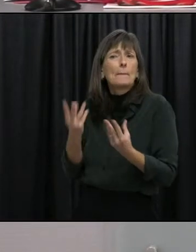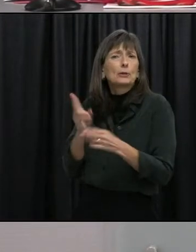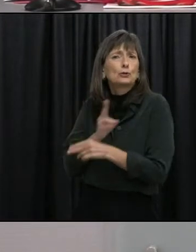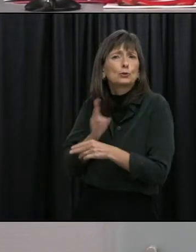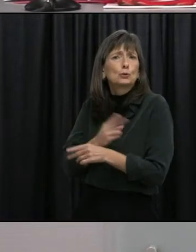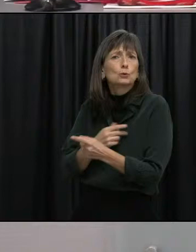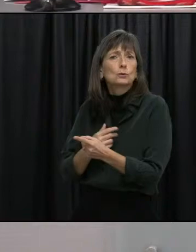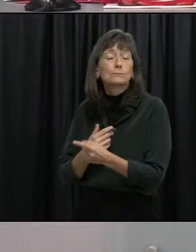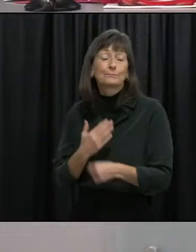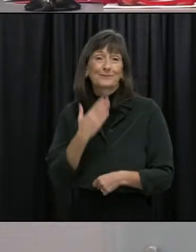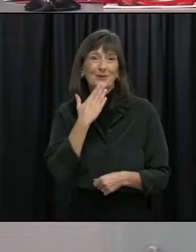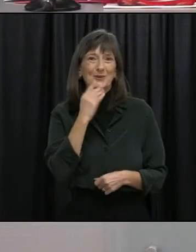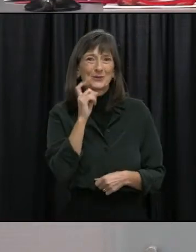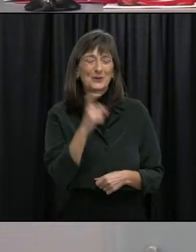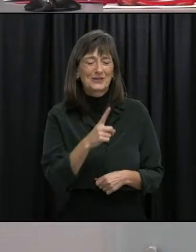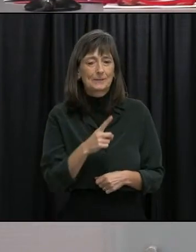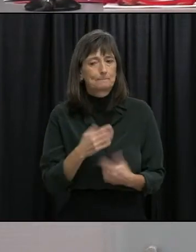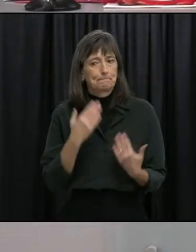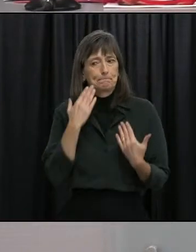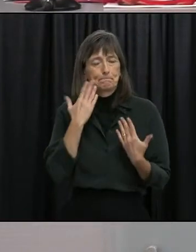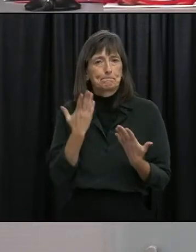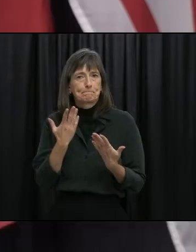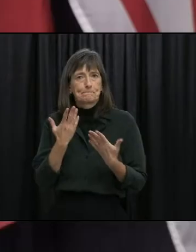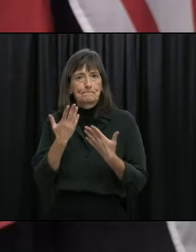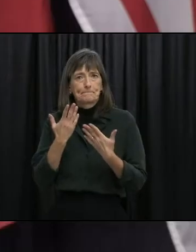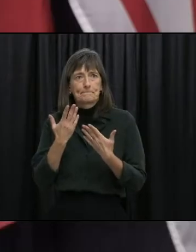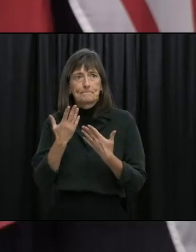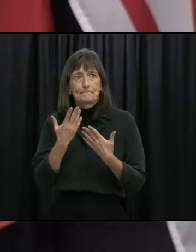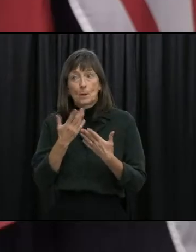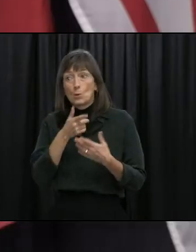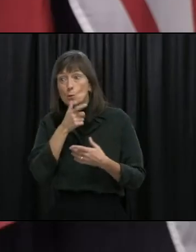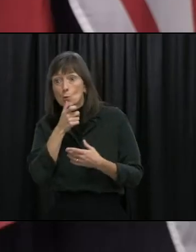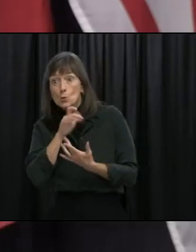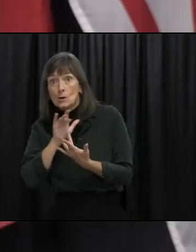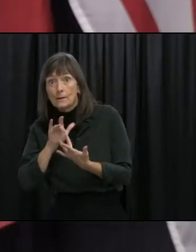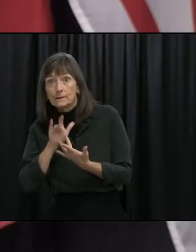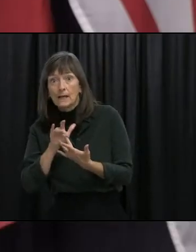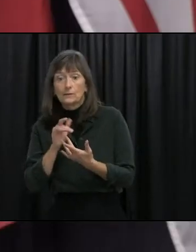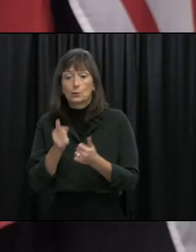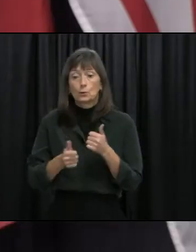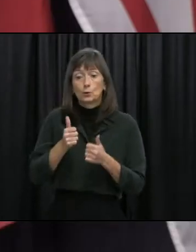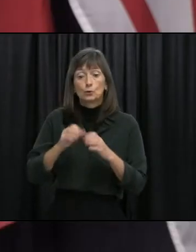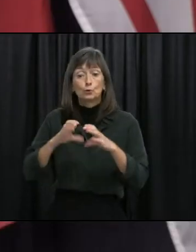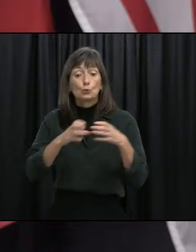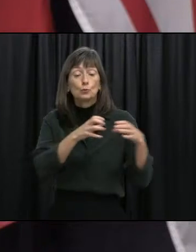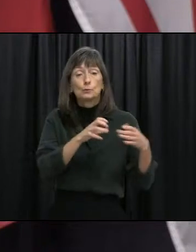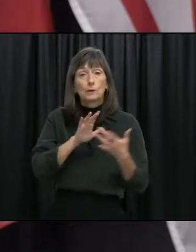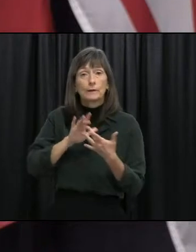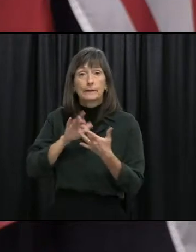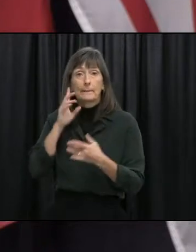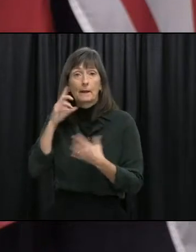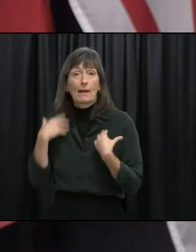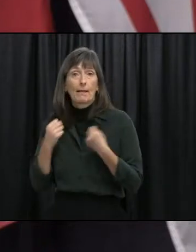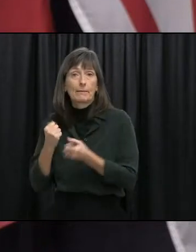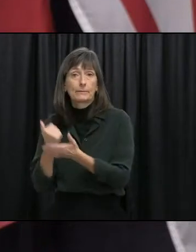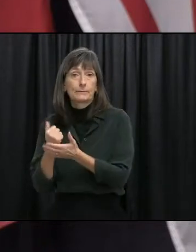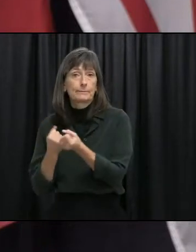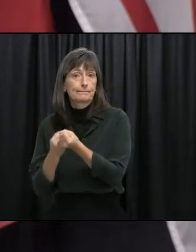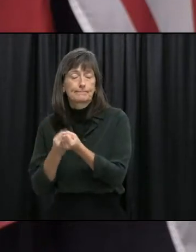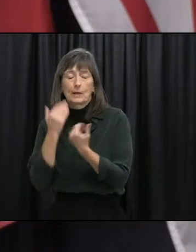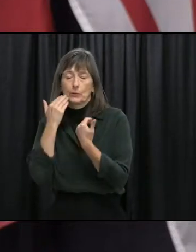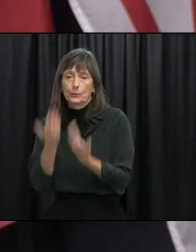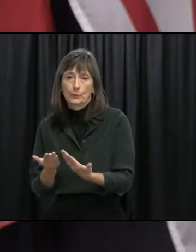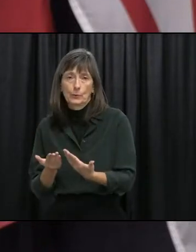can't actually break that down by rotational worker or category. We do know that we've seen a